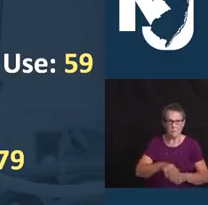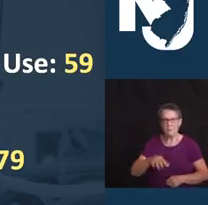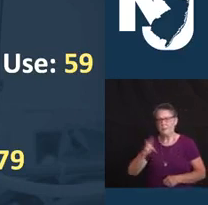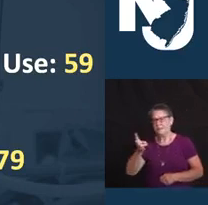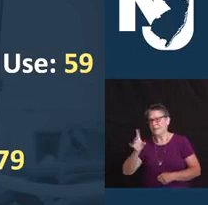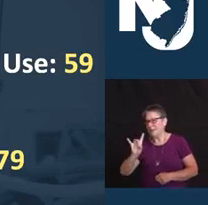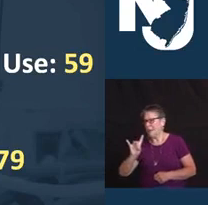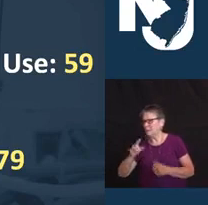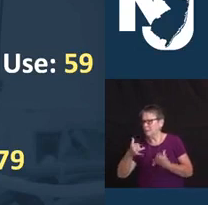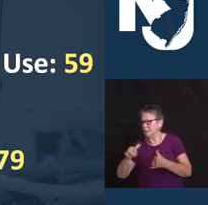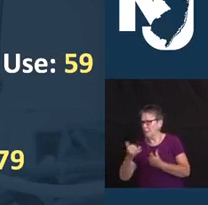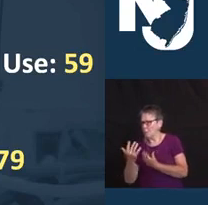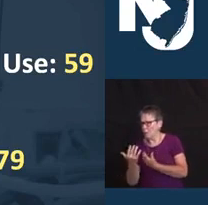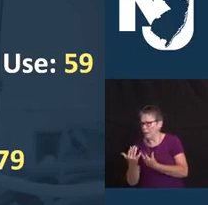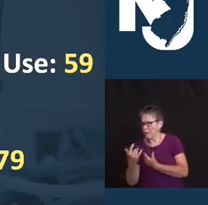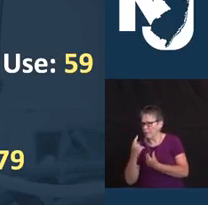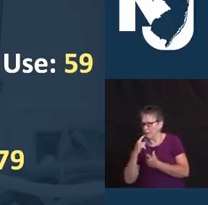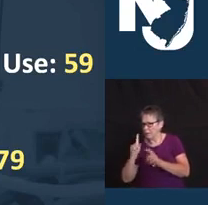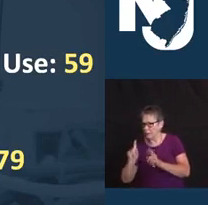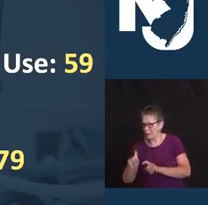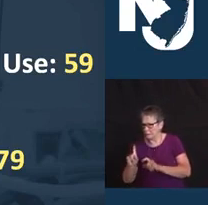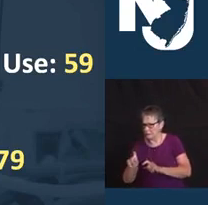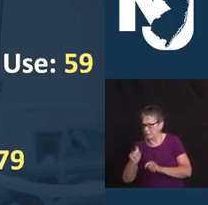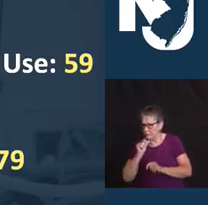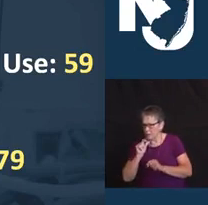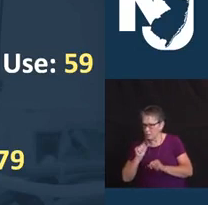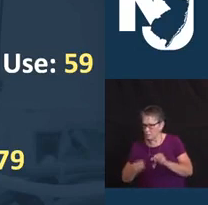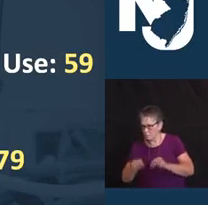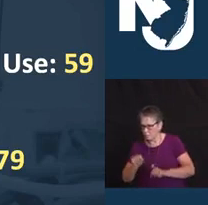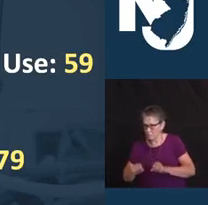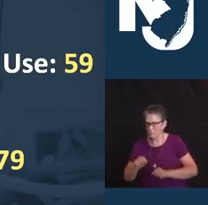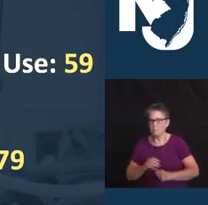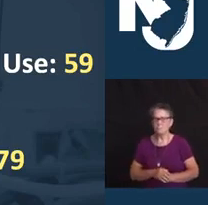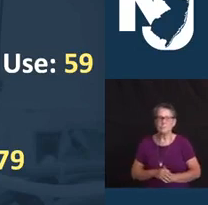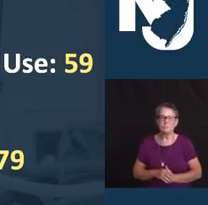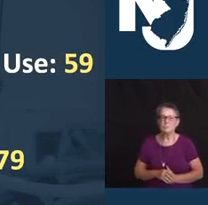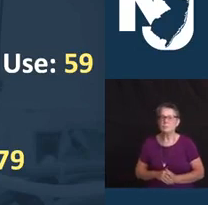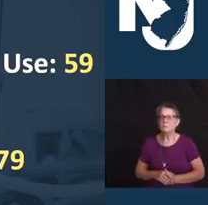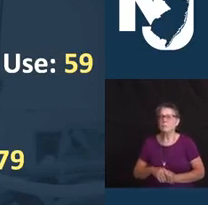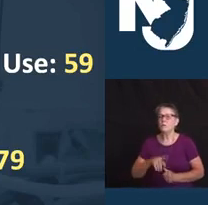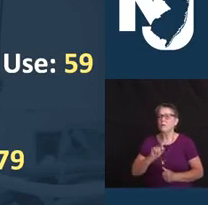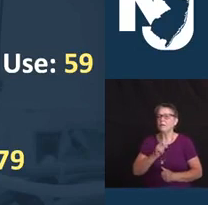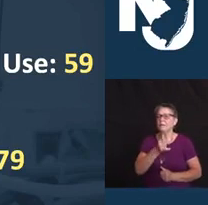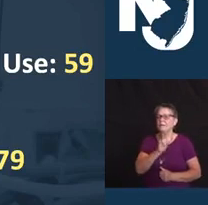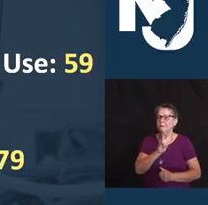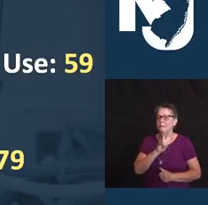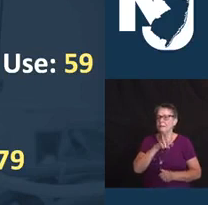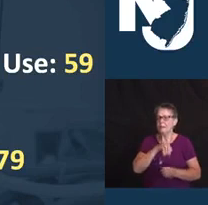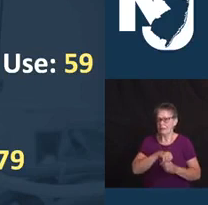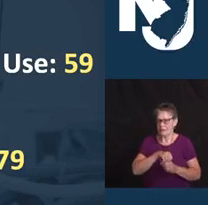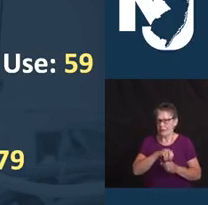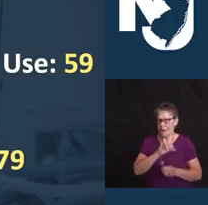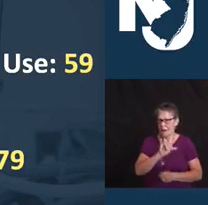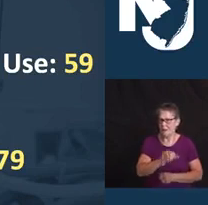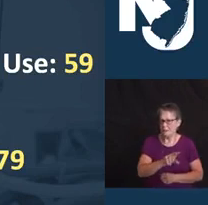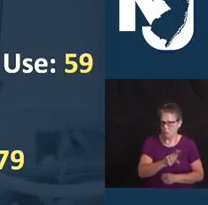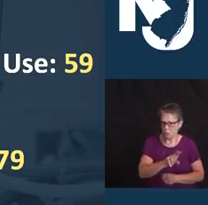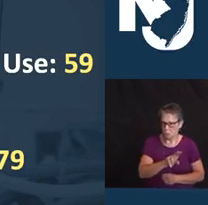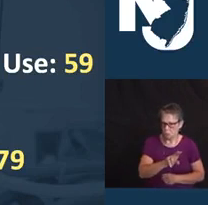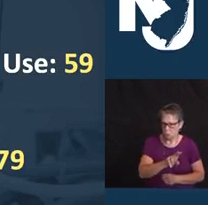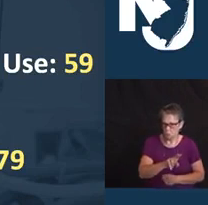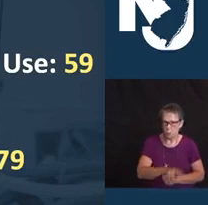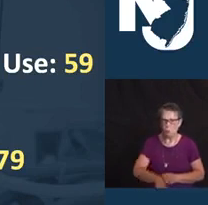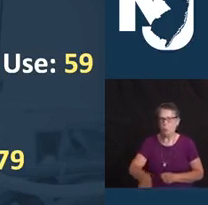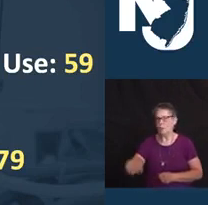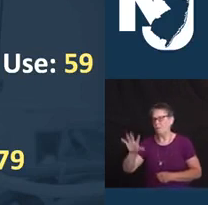last Monday. Our intensive care units counted 117, 22 more than a week ago. 59